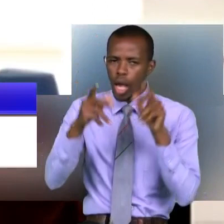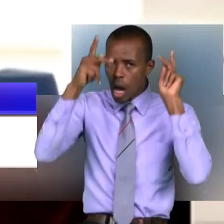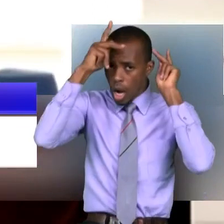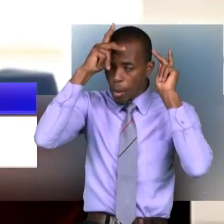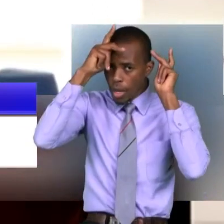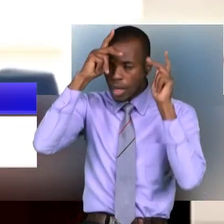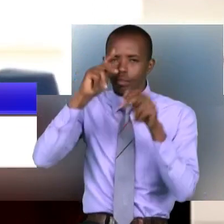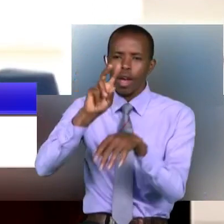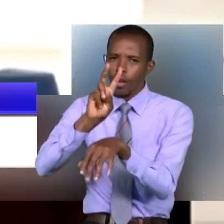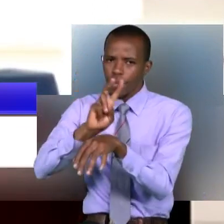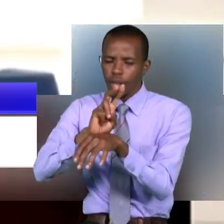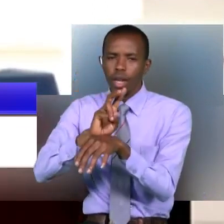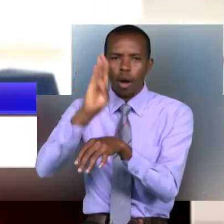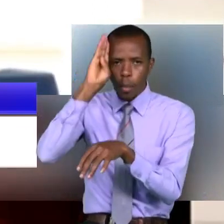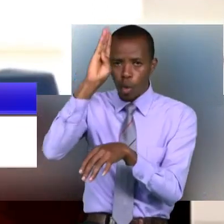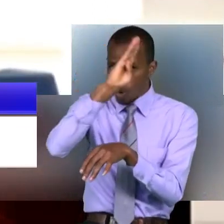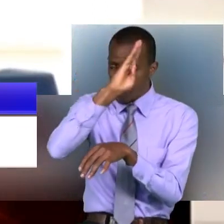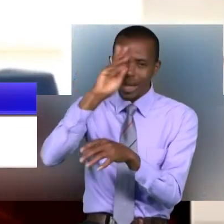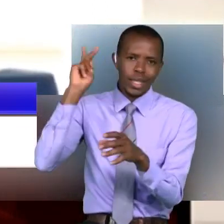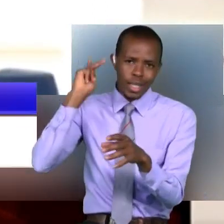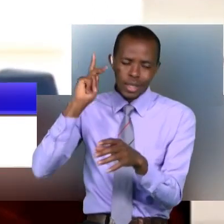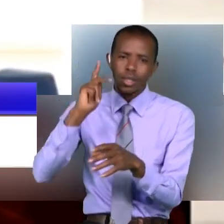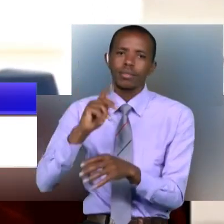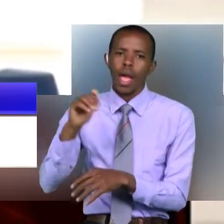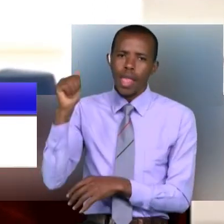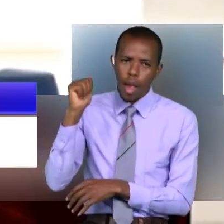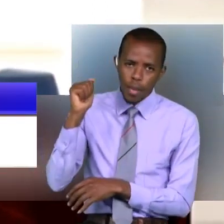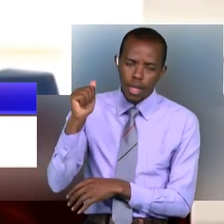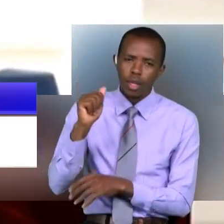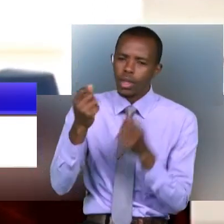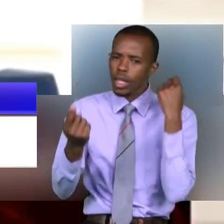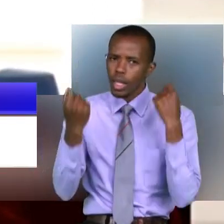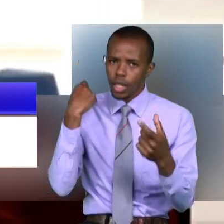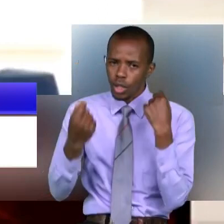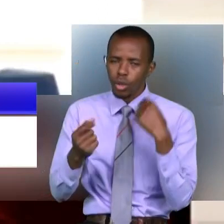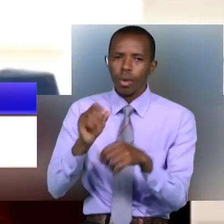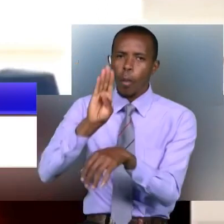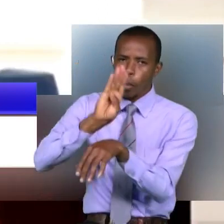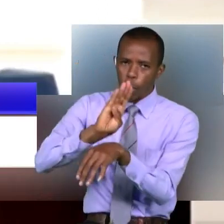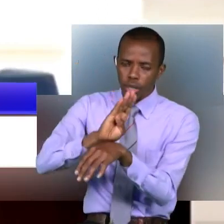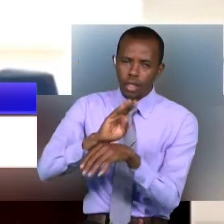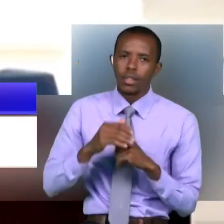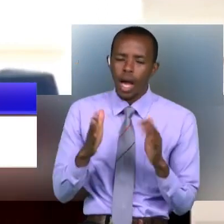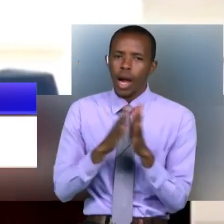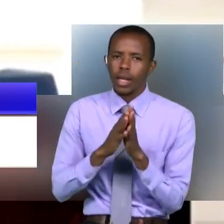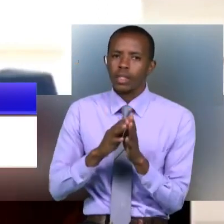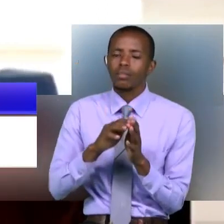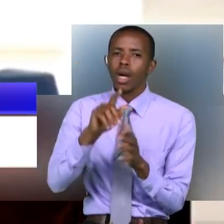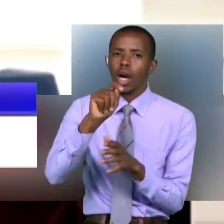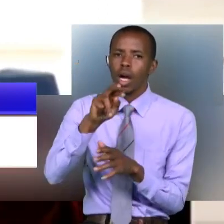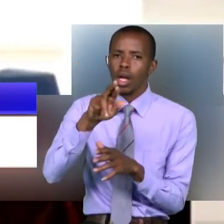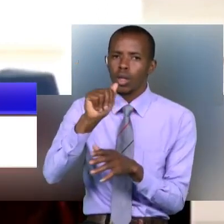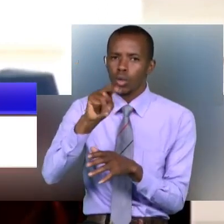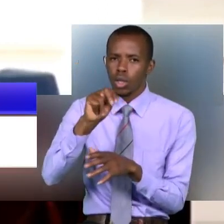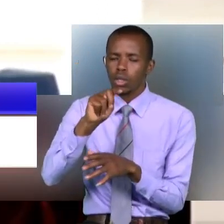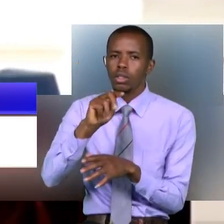Vihiga, Bungoma, Kisii, Nyamira, Kericho, Bomet, and Trans Nzoia up